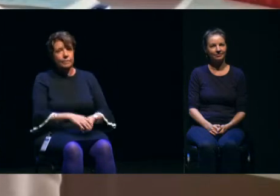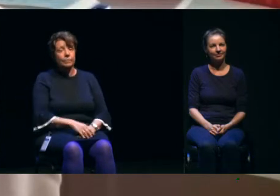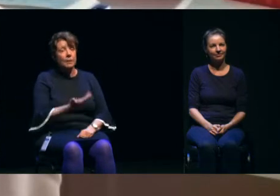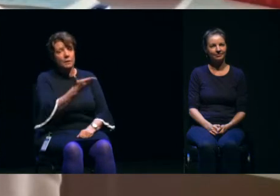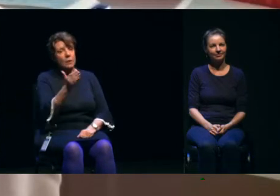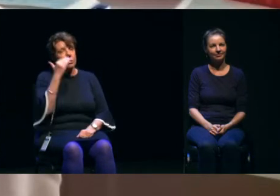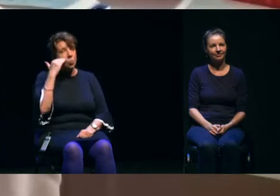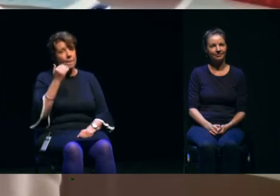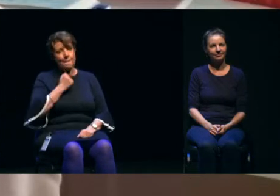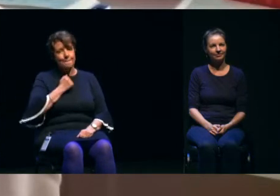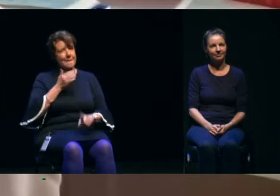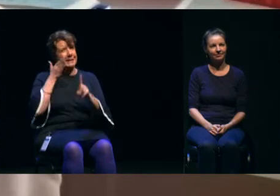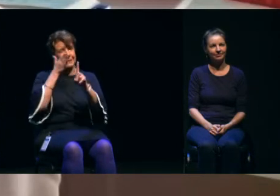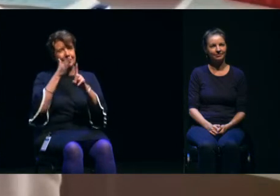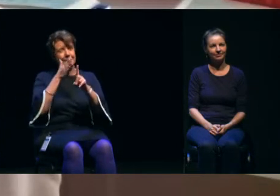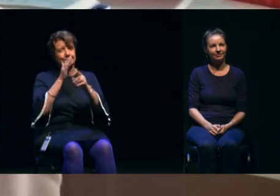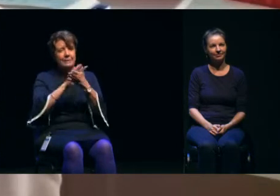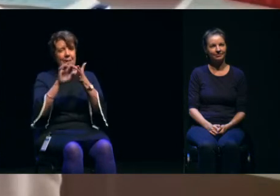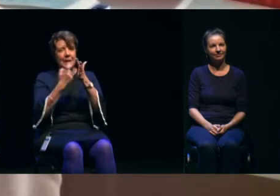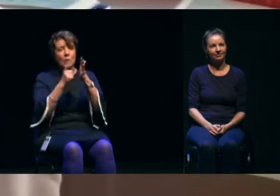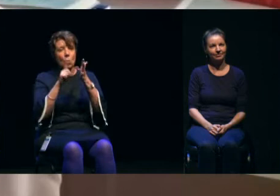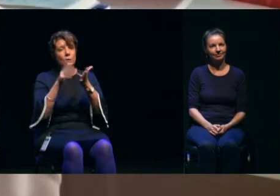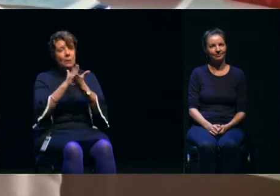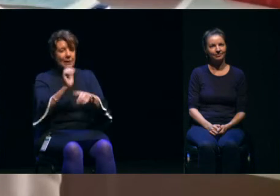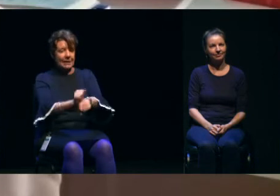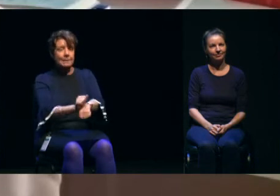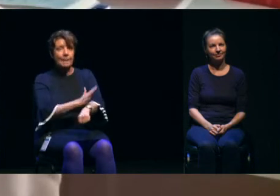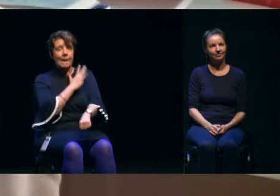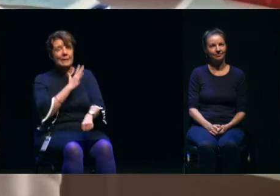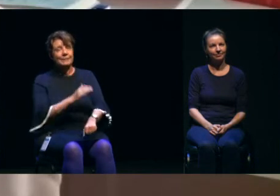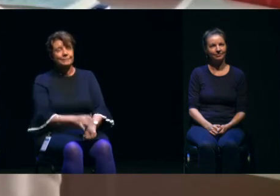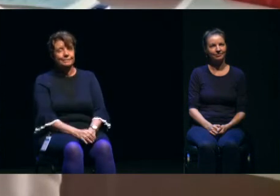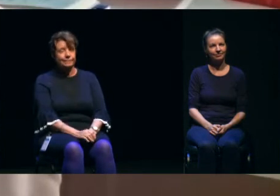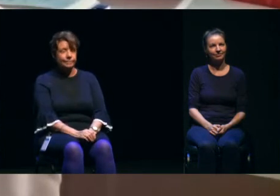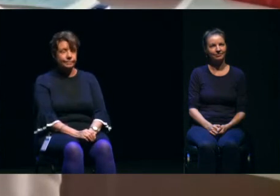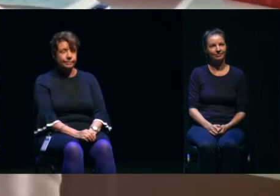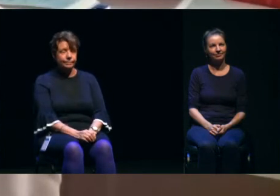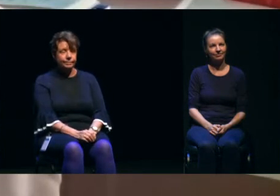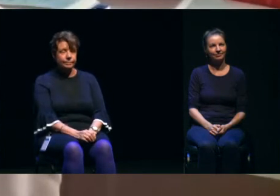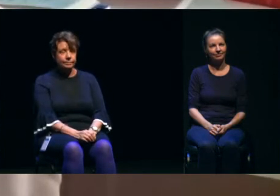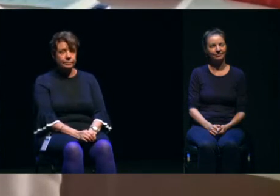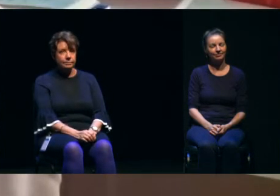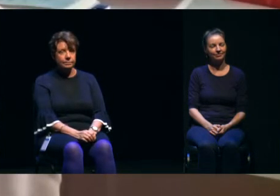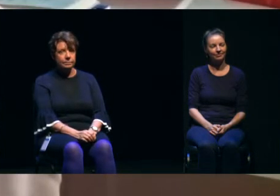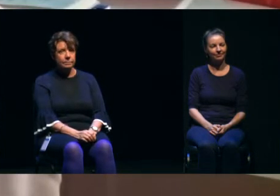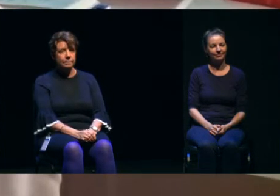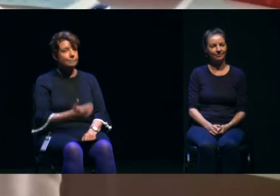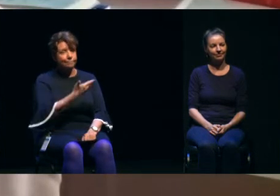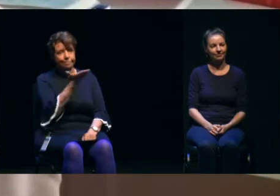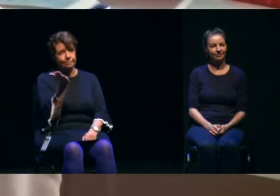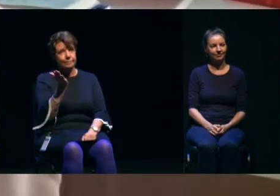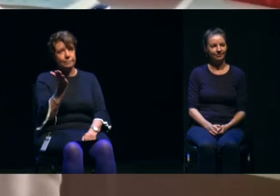women are my heroes and they inspire me. I would say that that's the source of all